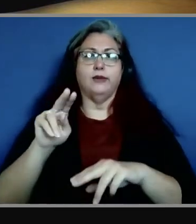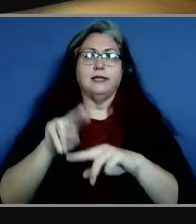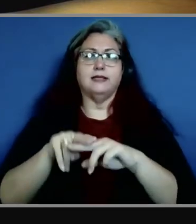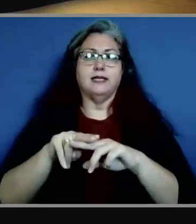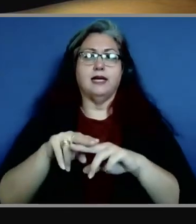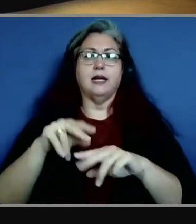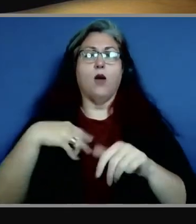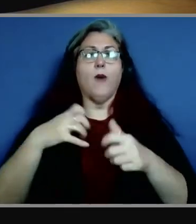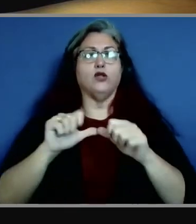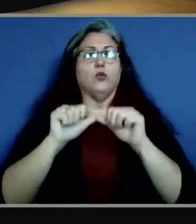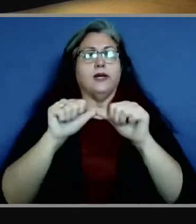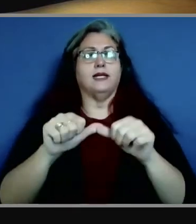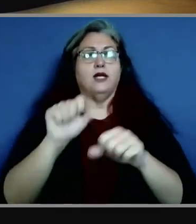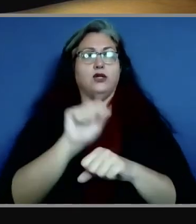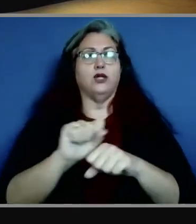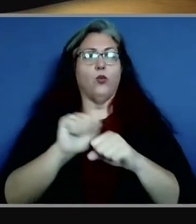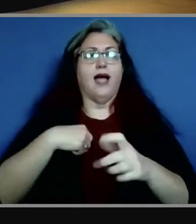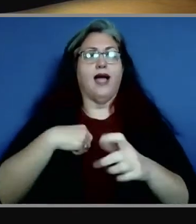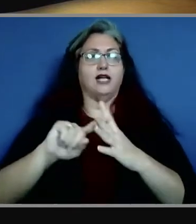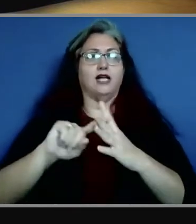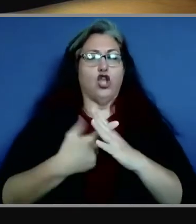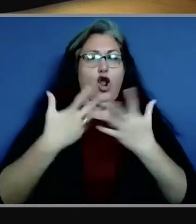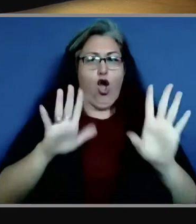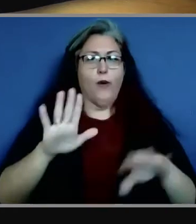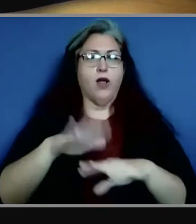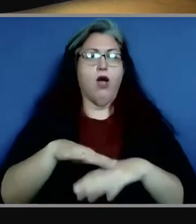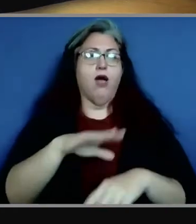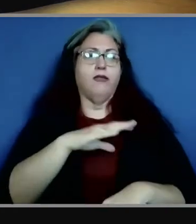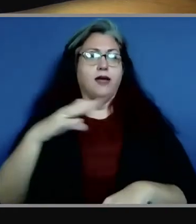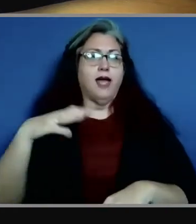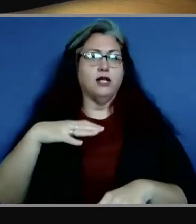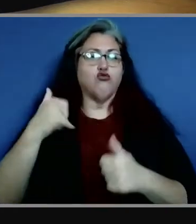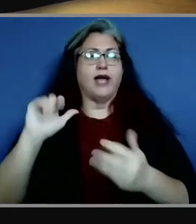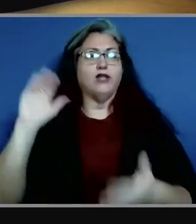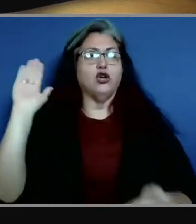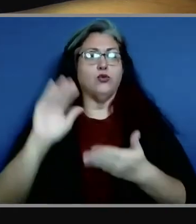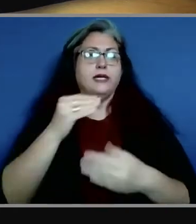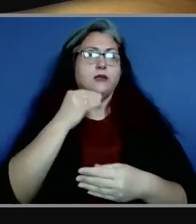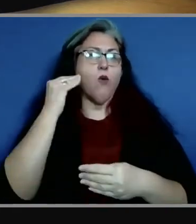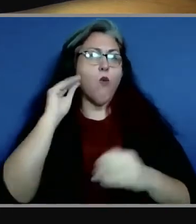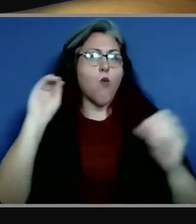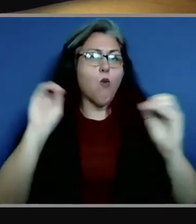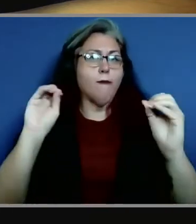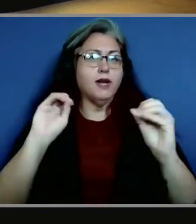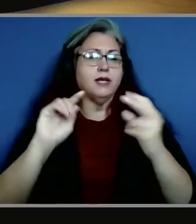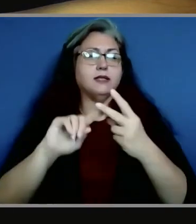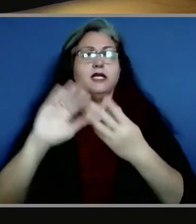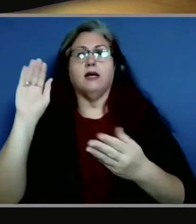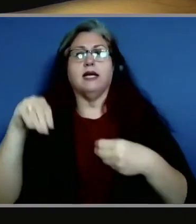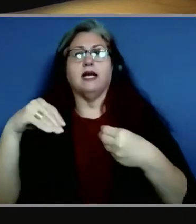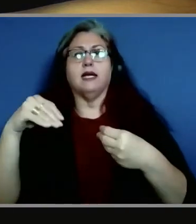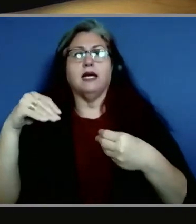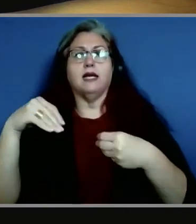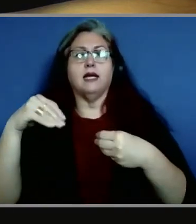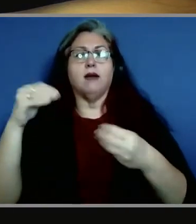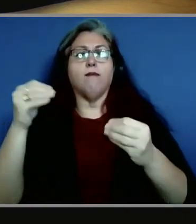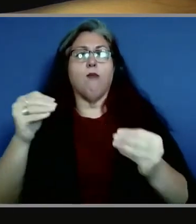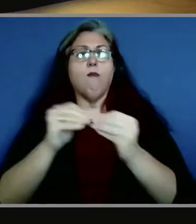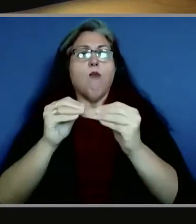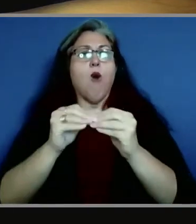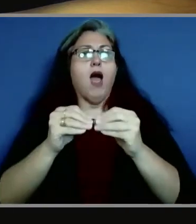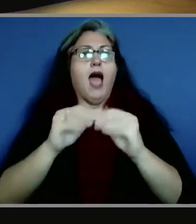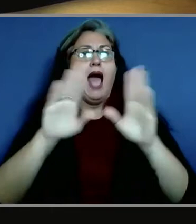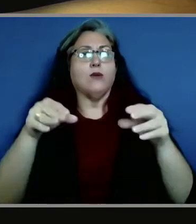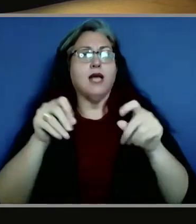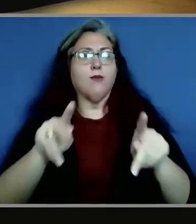I'm running to continue the work that I have started on the council to be able to decrease homelessness to increase housing opportunities for all of our people,